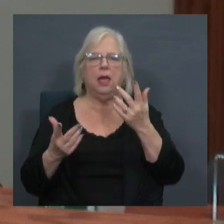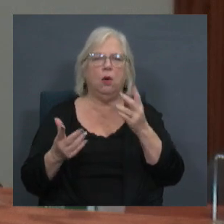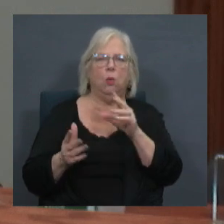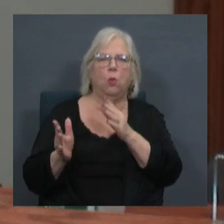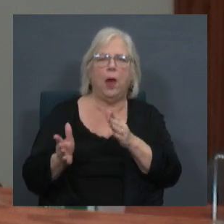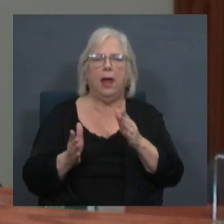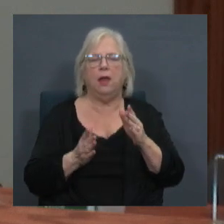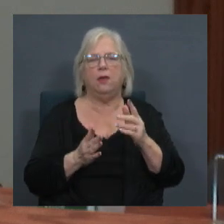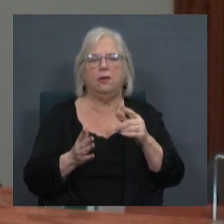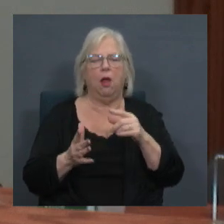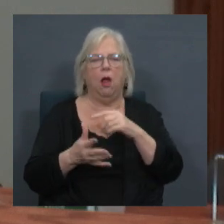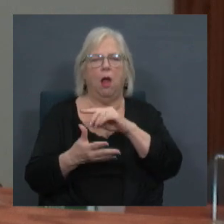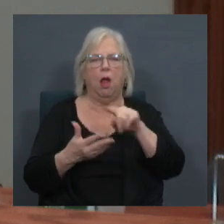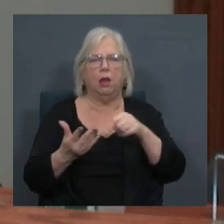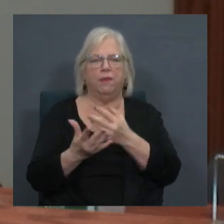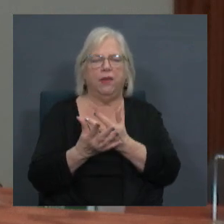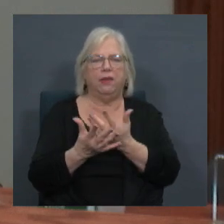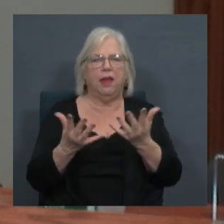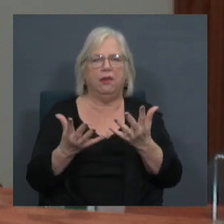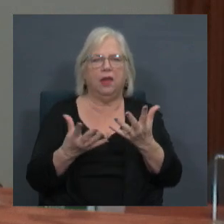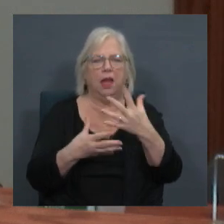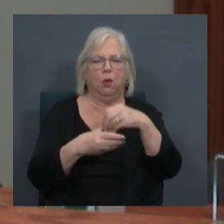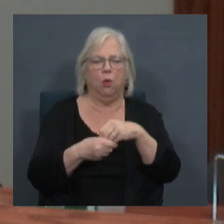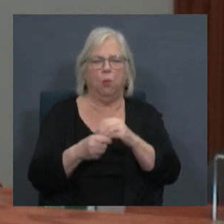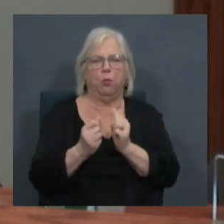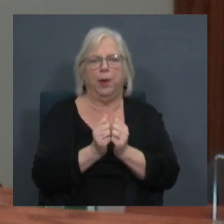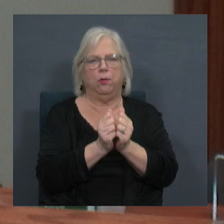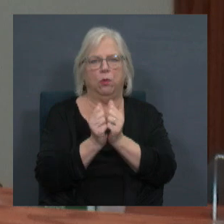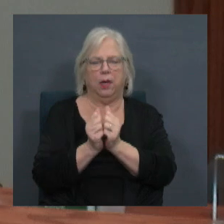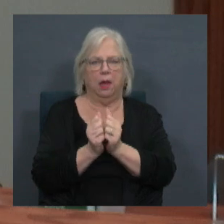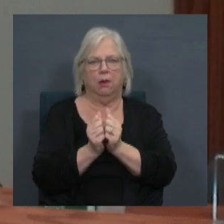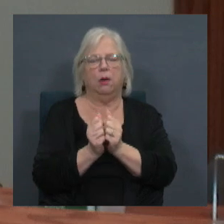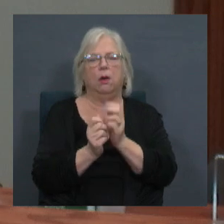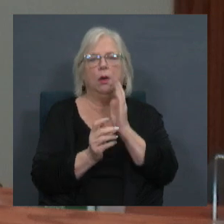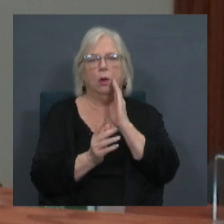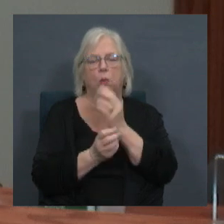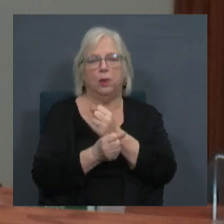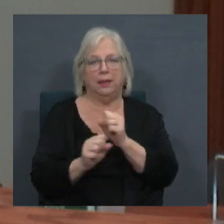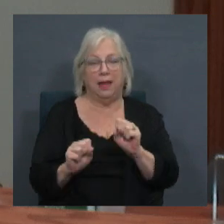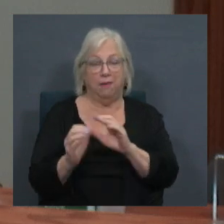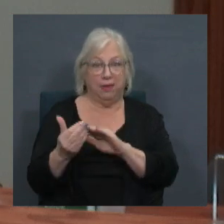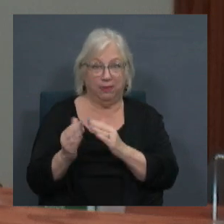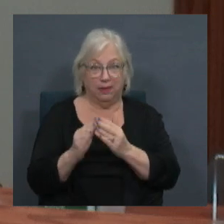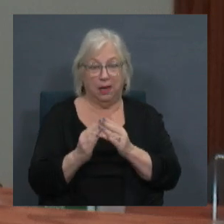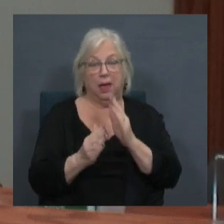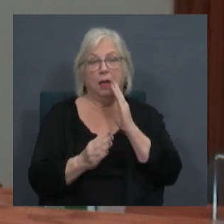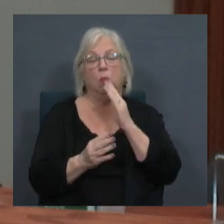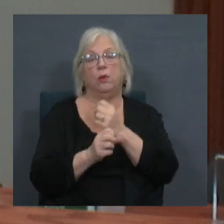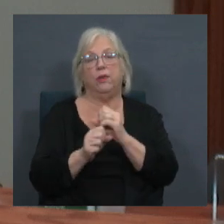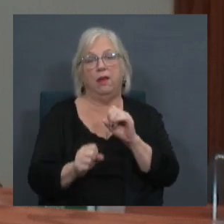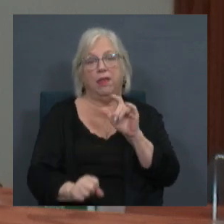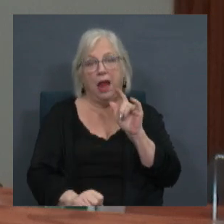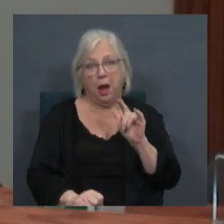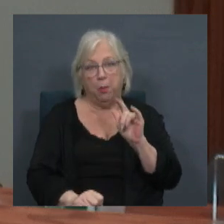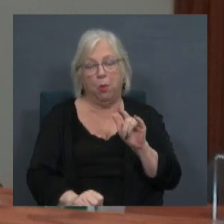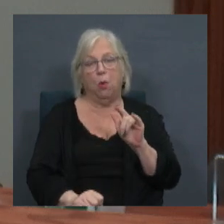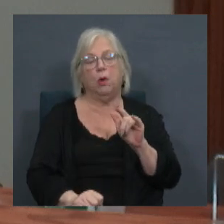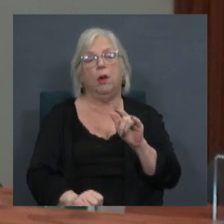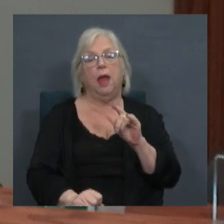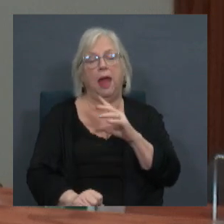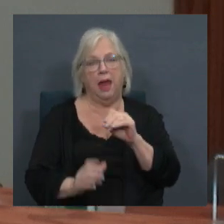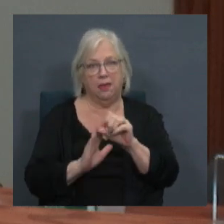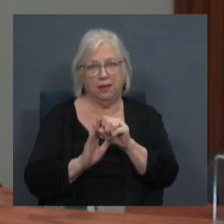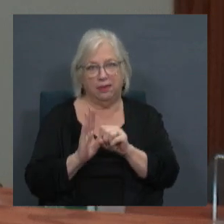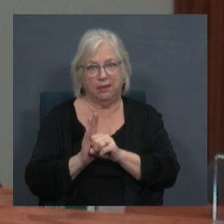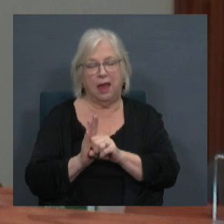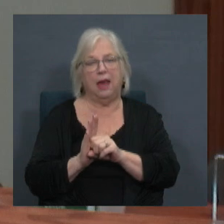incorporate all of these things together. It'll save the city, it'll save the airport, and it'll save